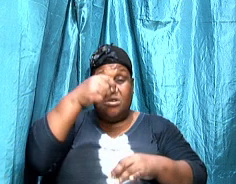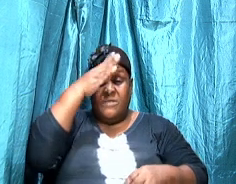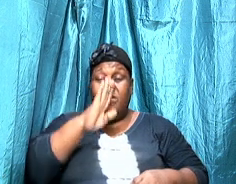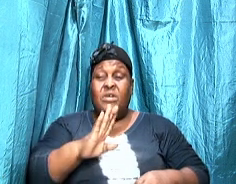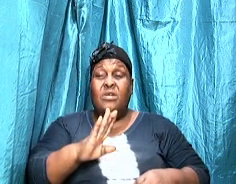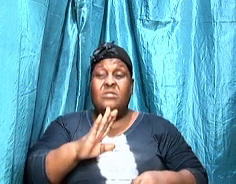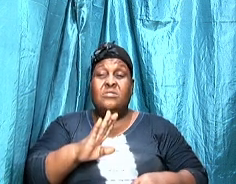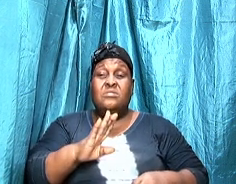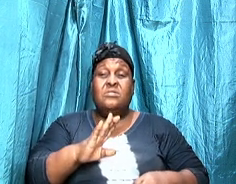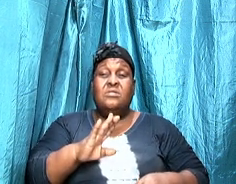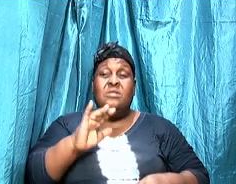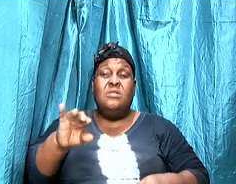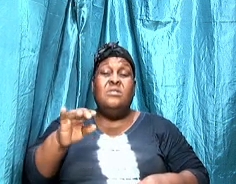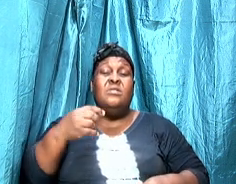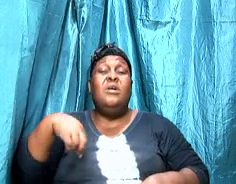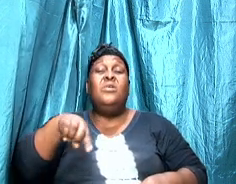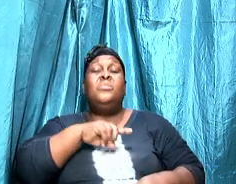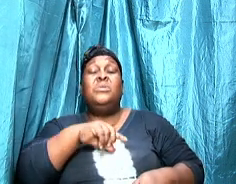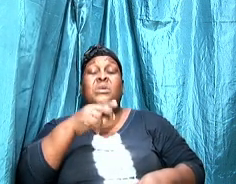have received